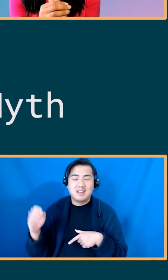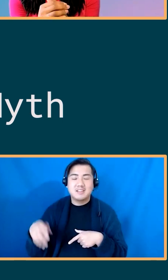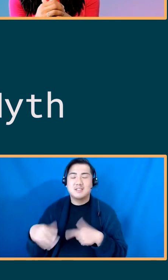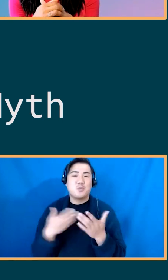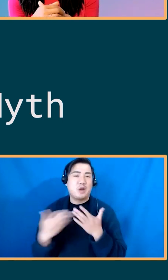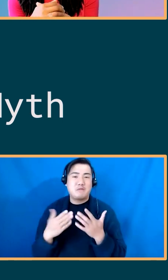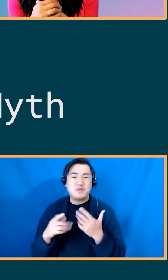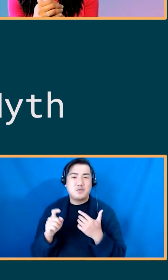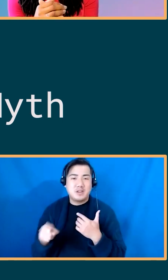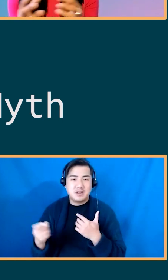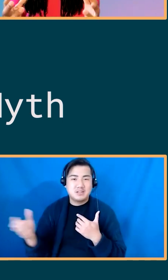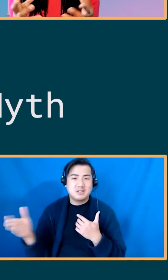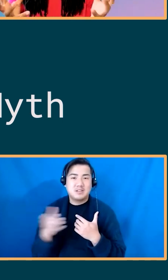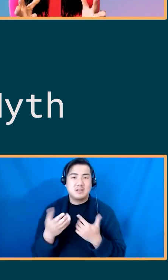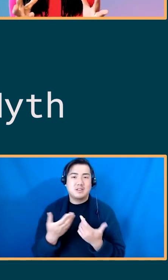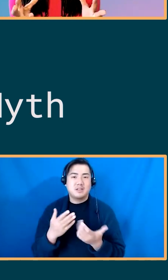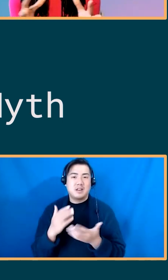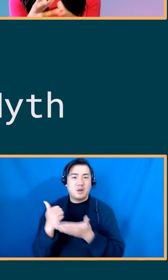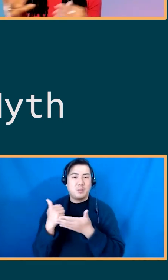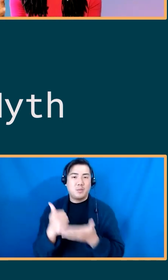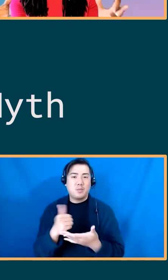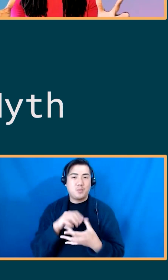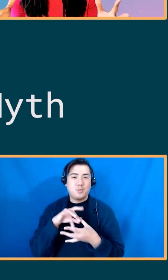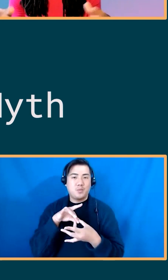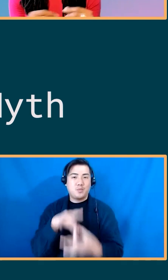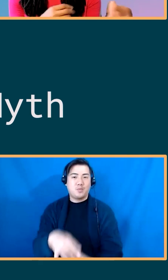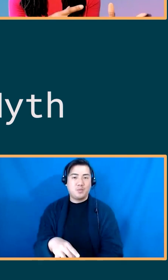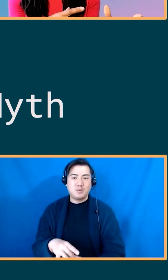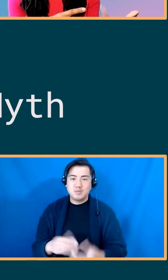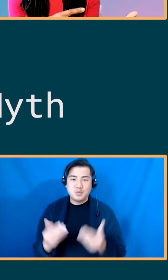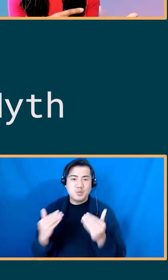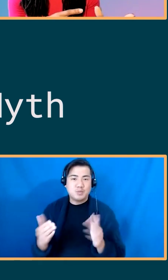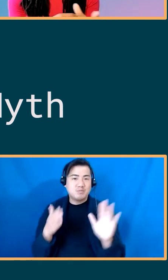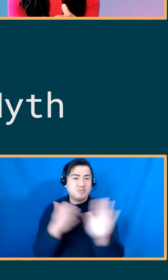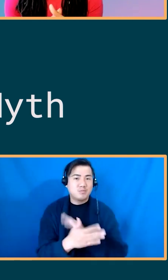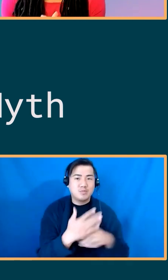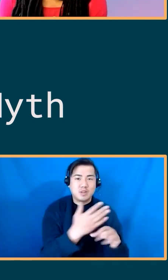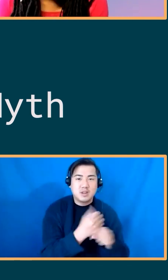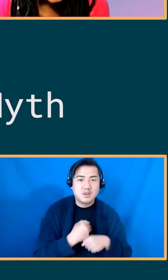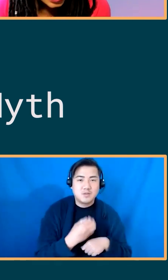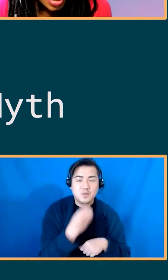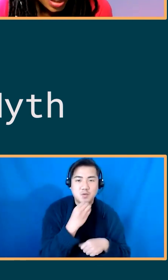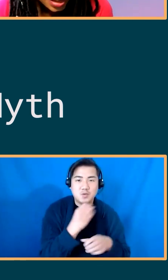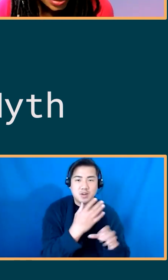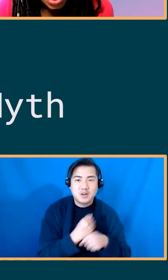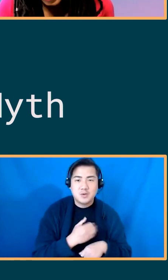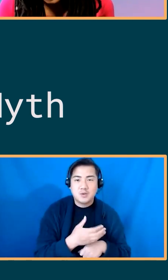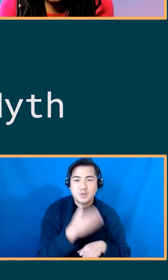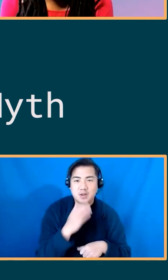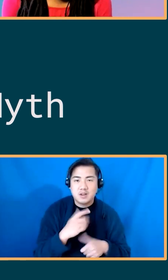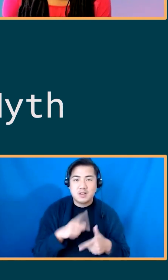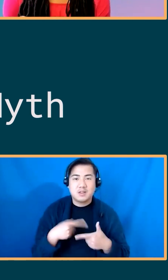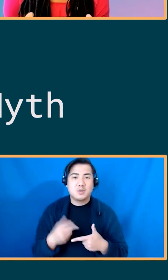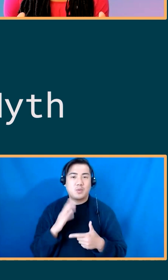yourself fully into this space, go ahead and grab it, get your munchies, and let's give